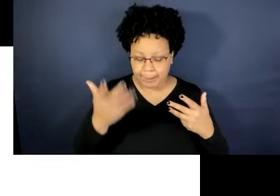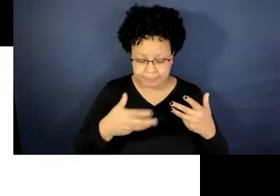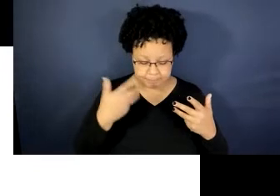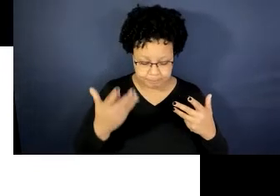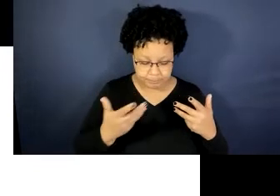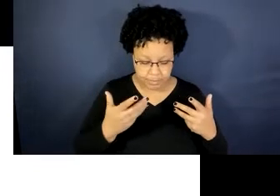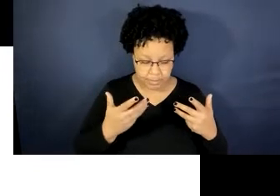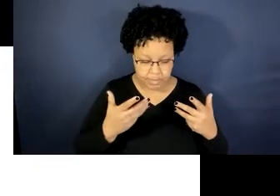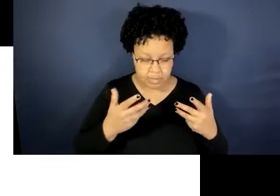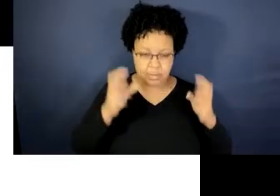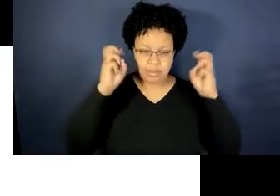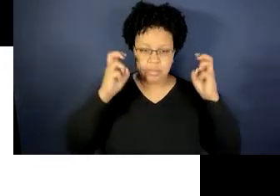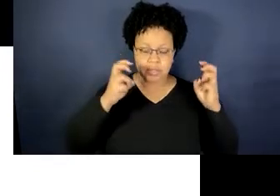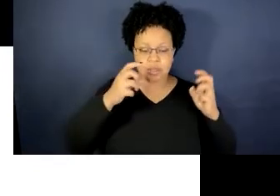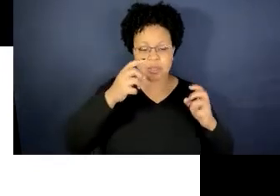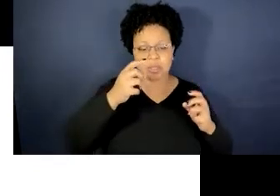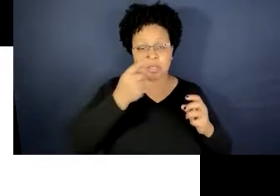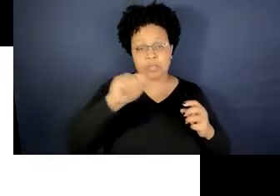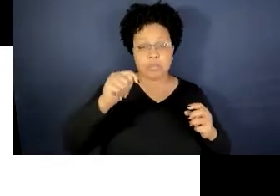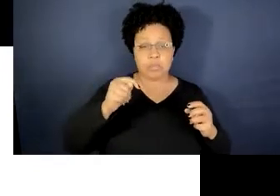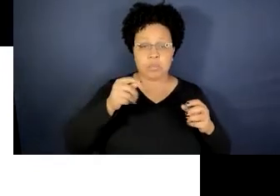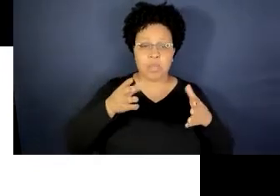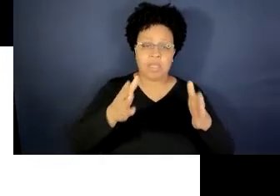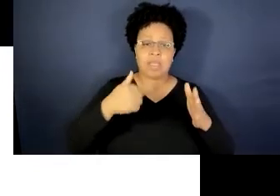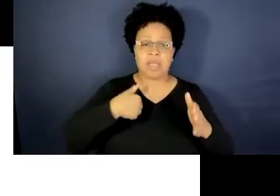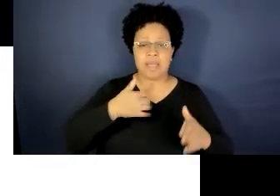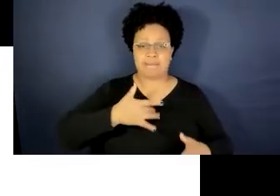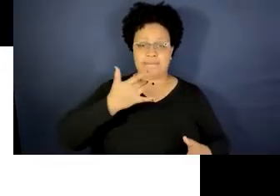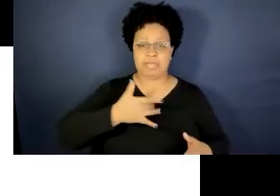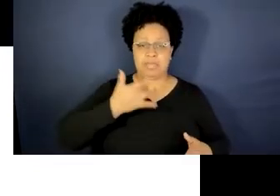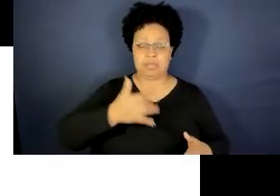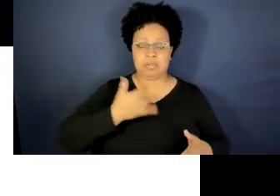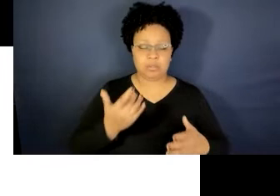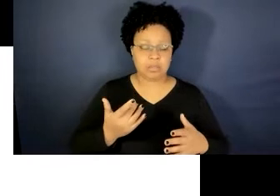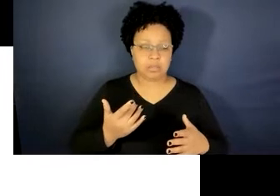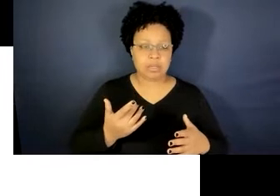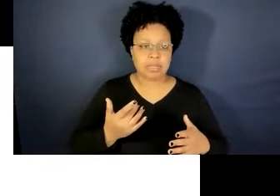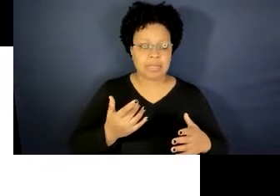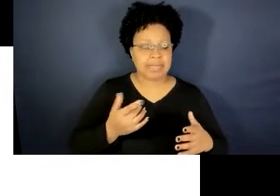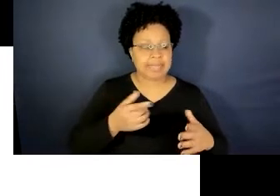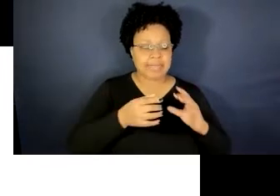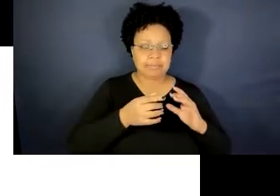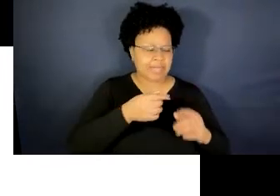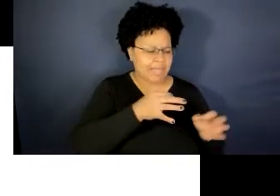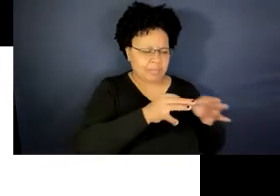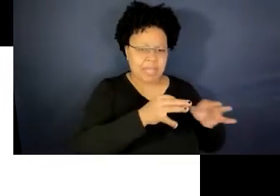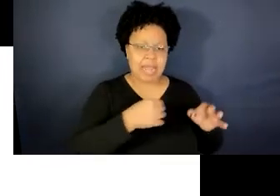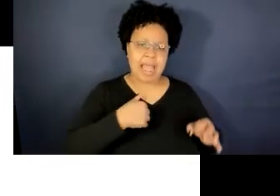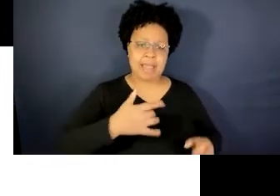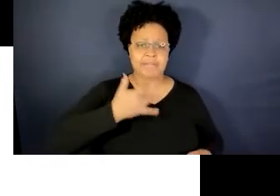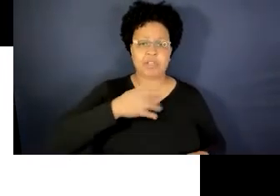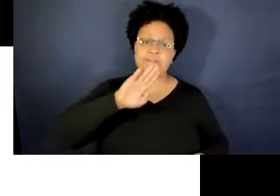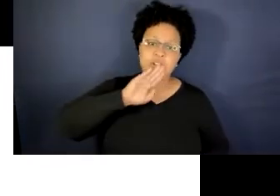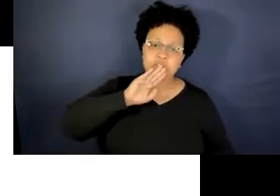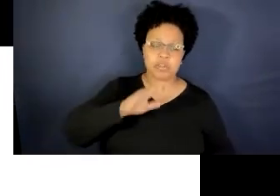Way I Feel to children 0 to 5, and you reading them and it tells you, I feel frustrated. I feel, and it's